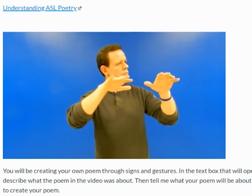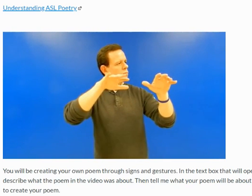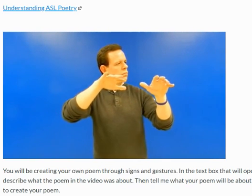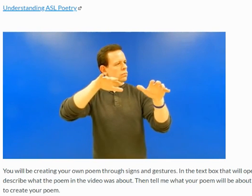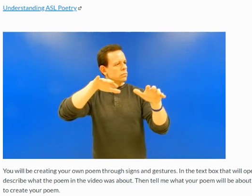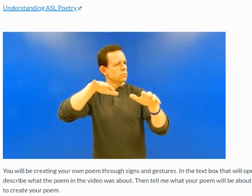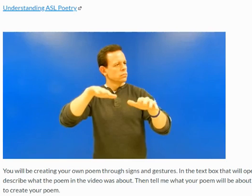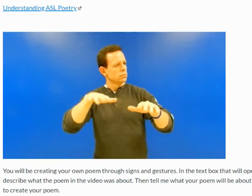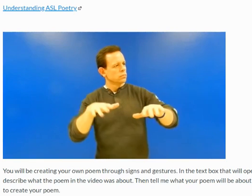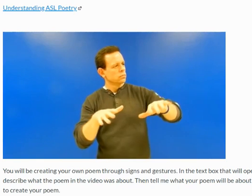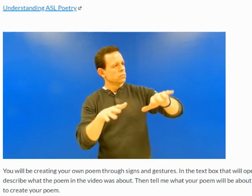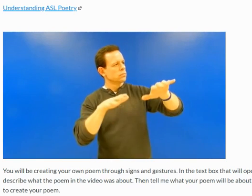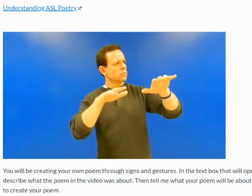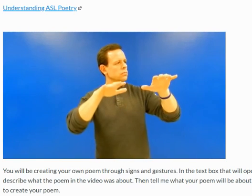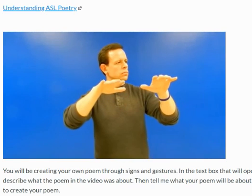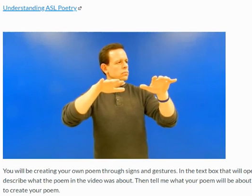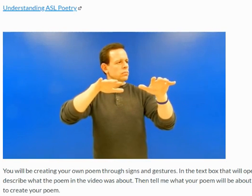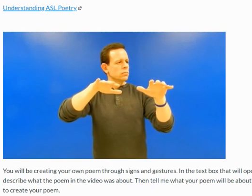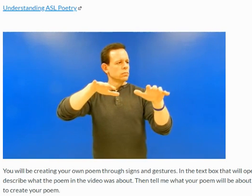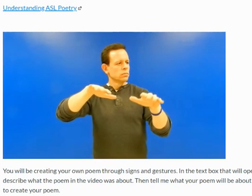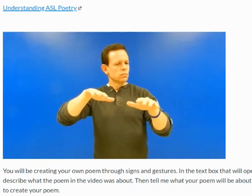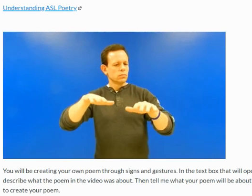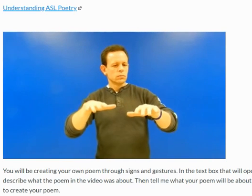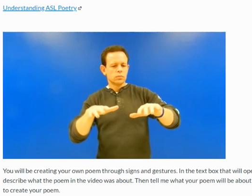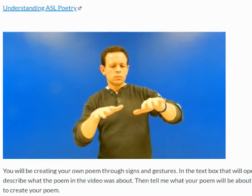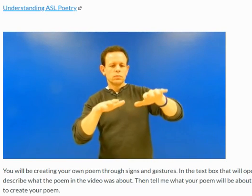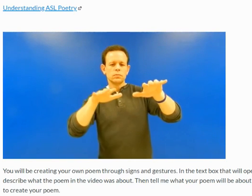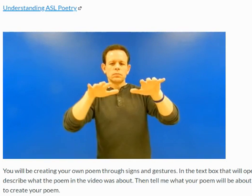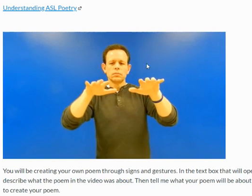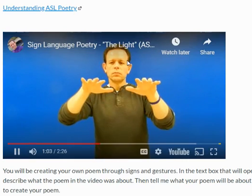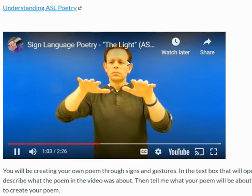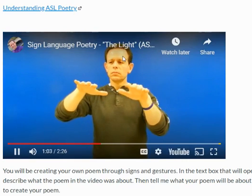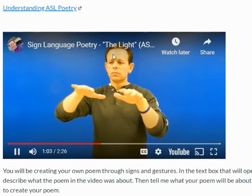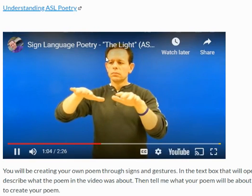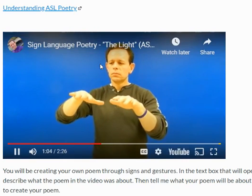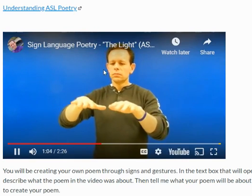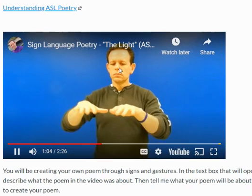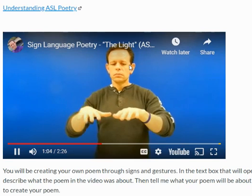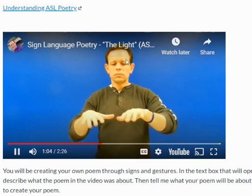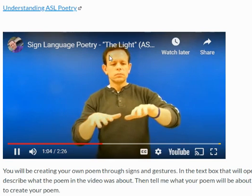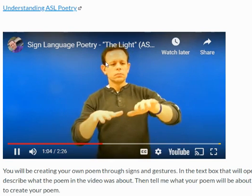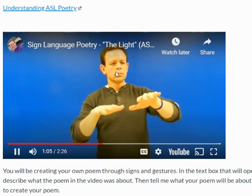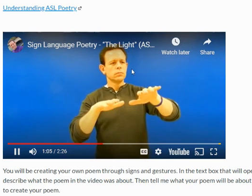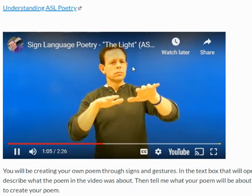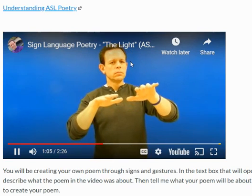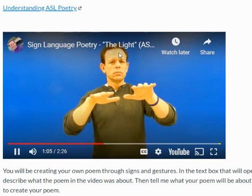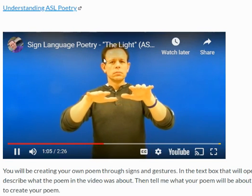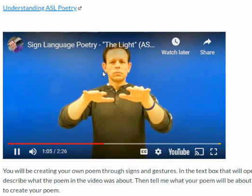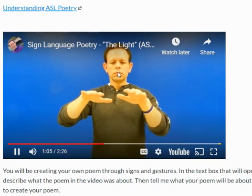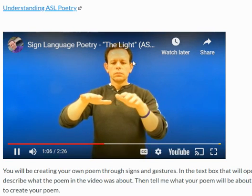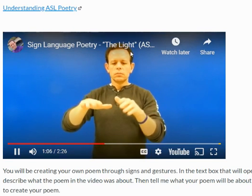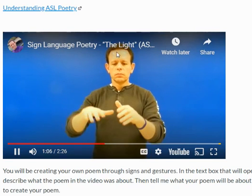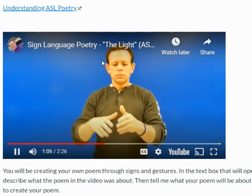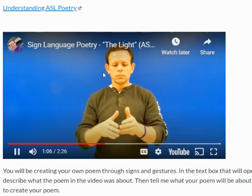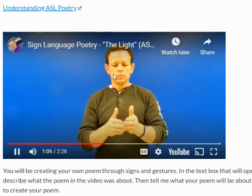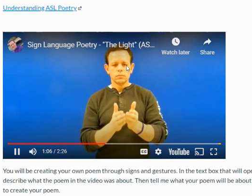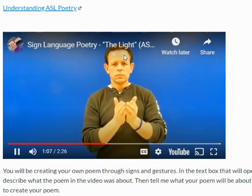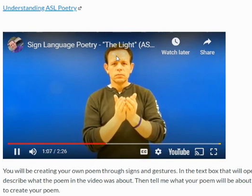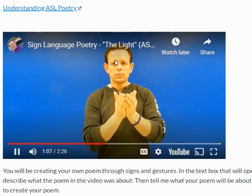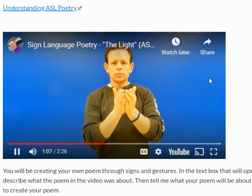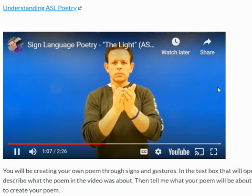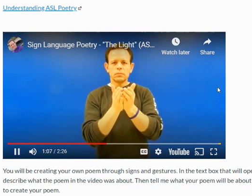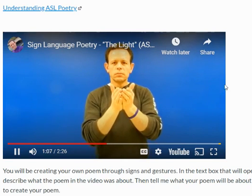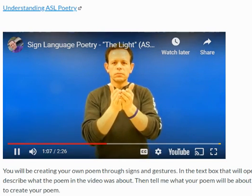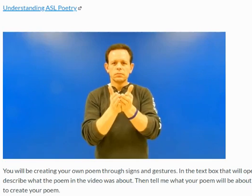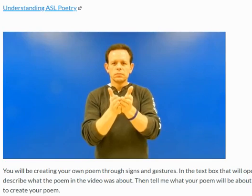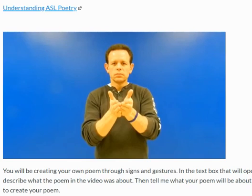His facial expressions are not huge, but one thing that I want you to notice, watch his eyes, okay? Every so